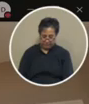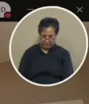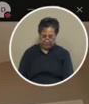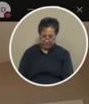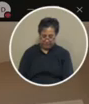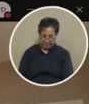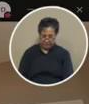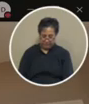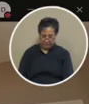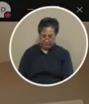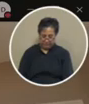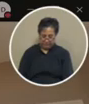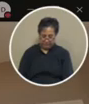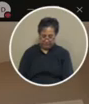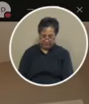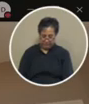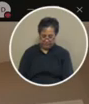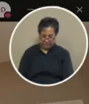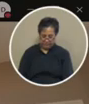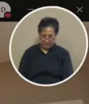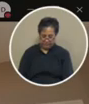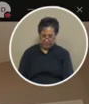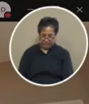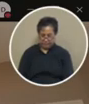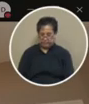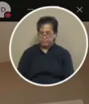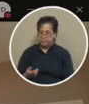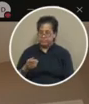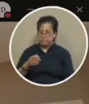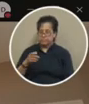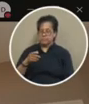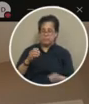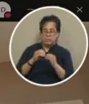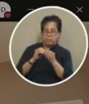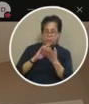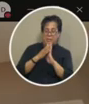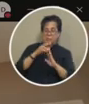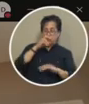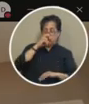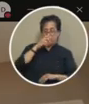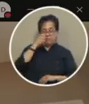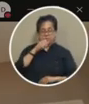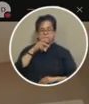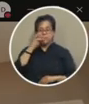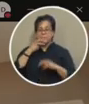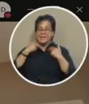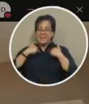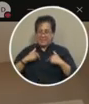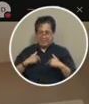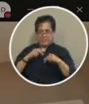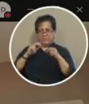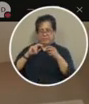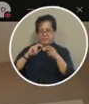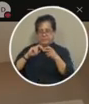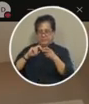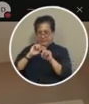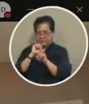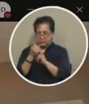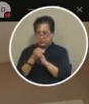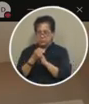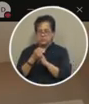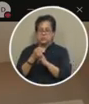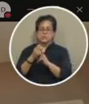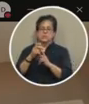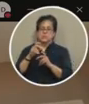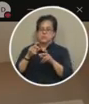if we go more restrictive on the directives, is because of the public health issues regarding high weeds with